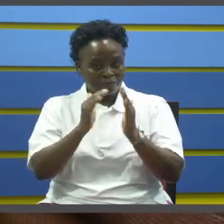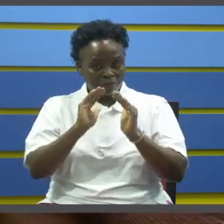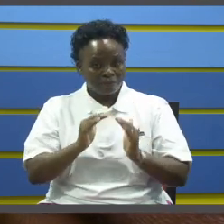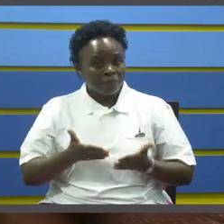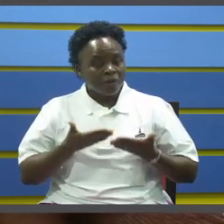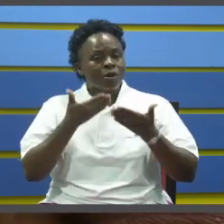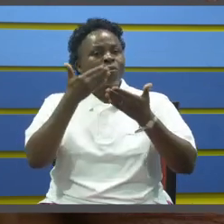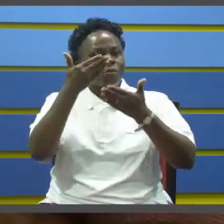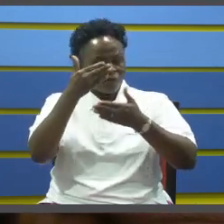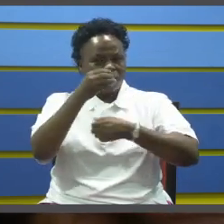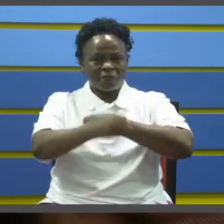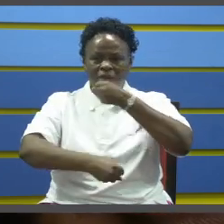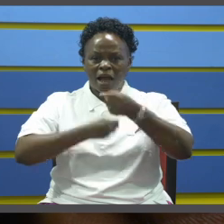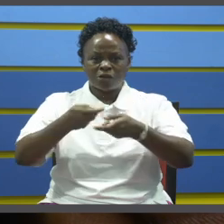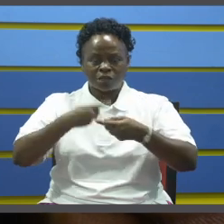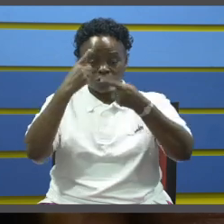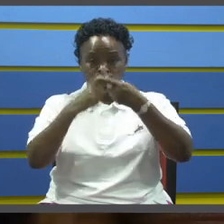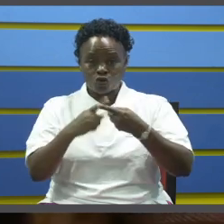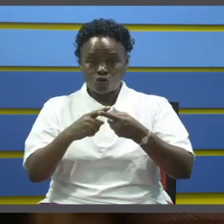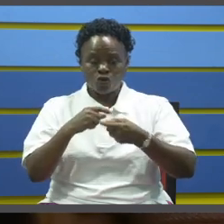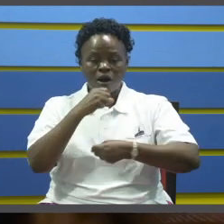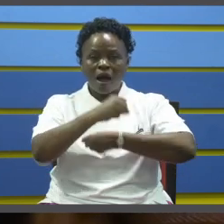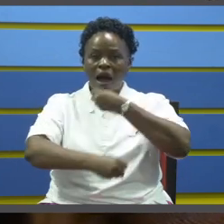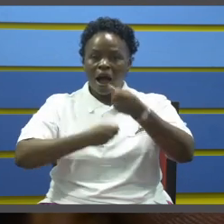Provide the gross turnover or total annual sales.